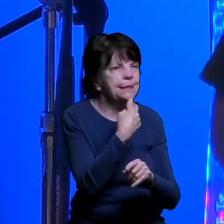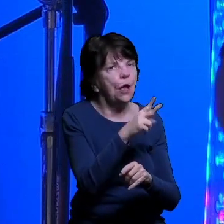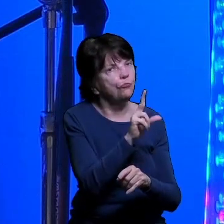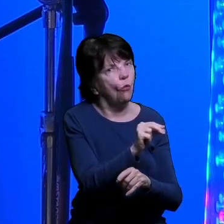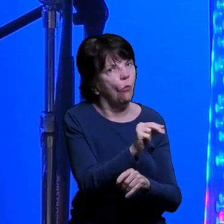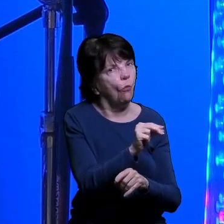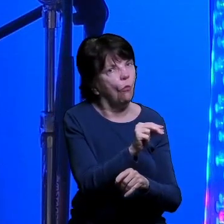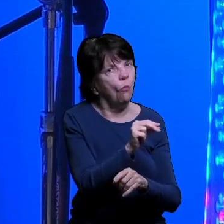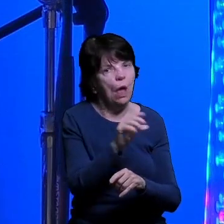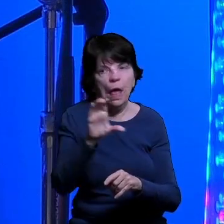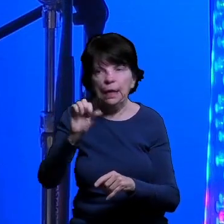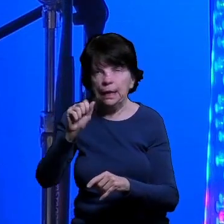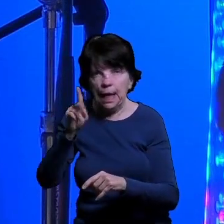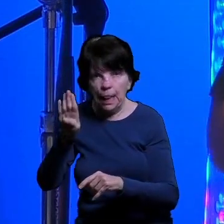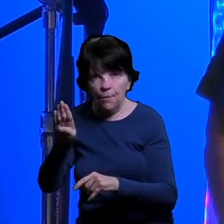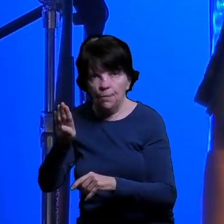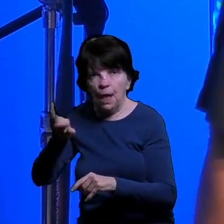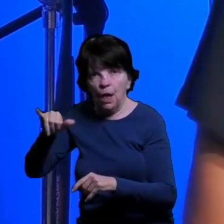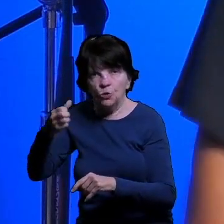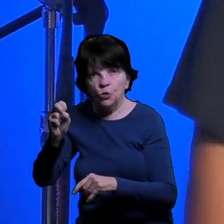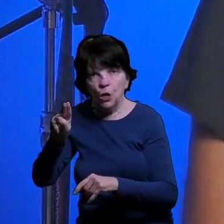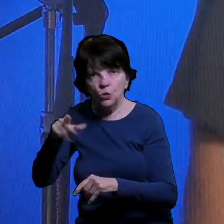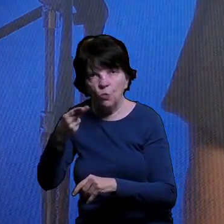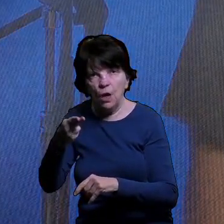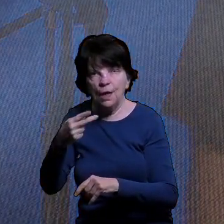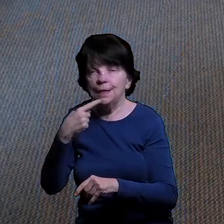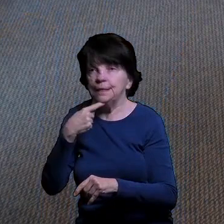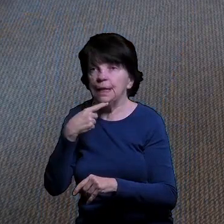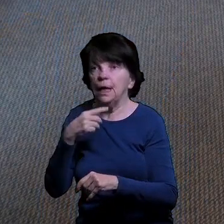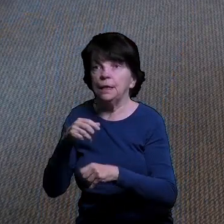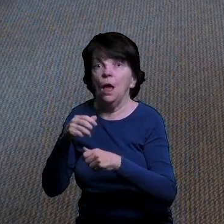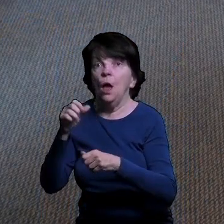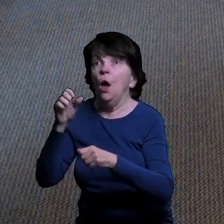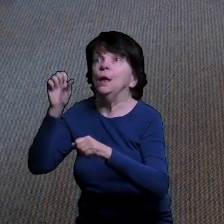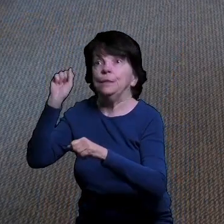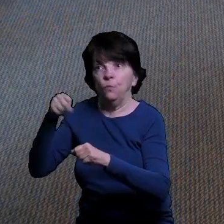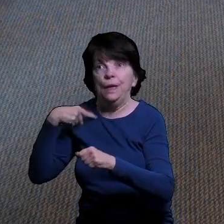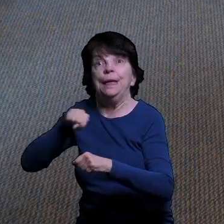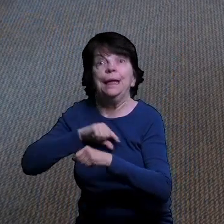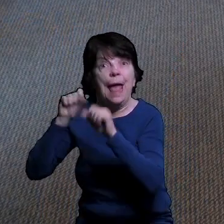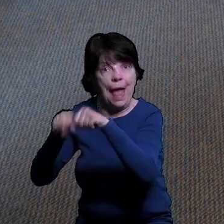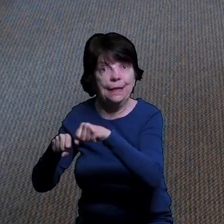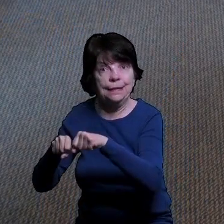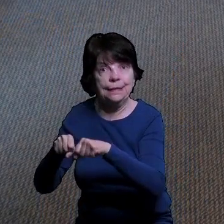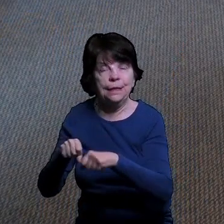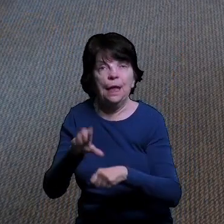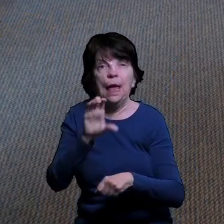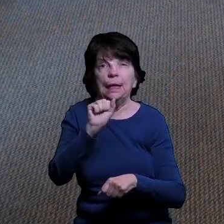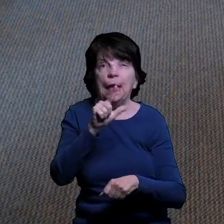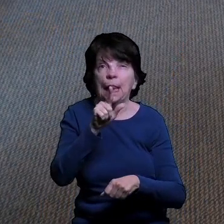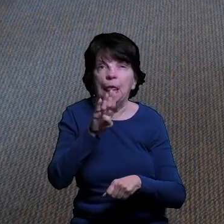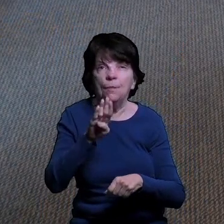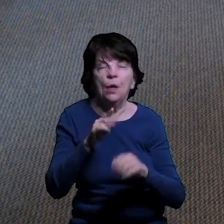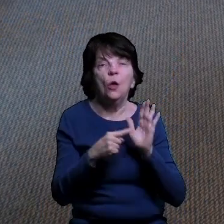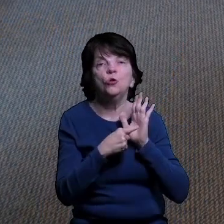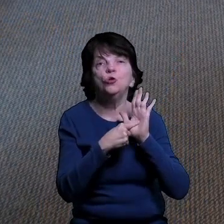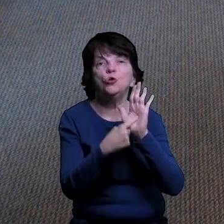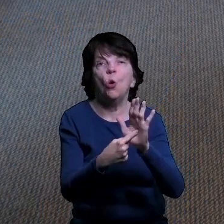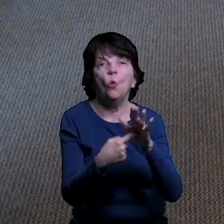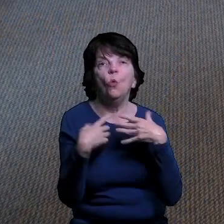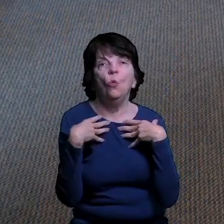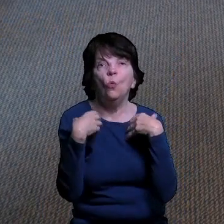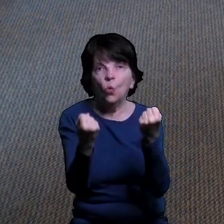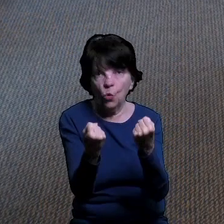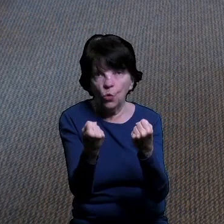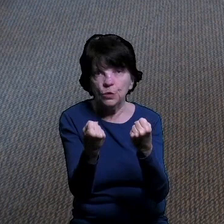it. God's with us, he'll help us. Caleb exhibited courage.